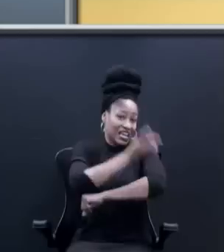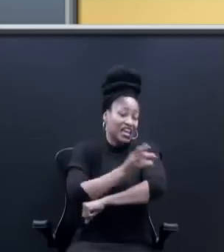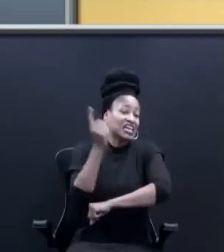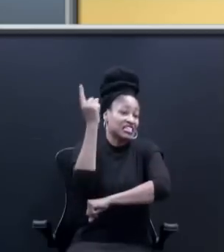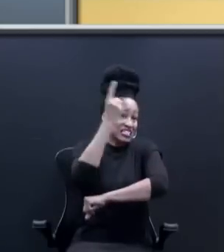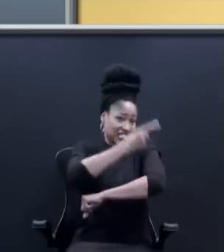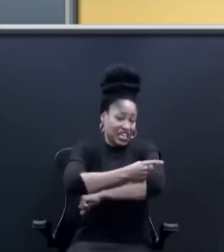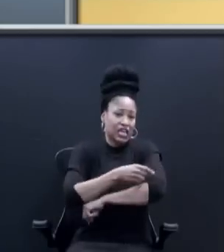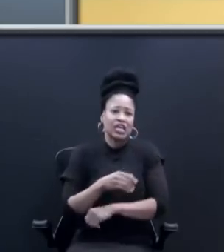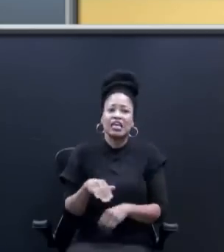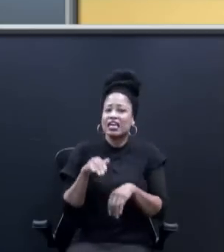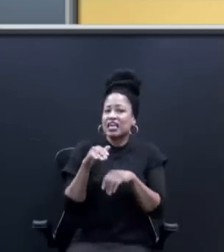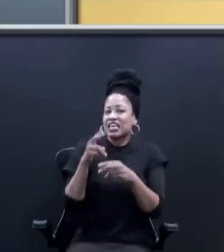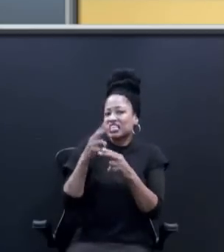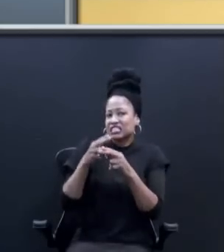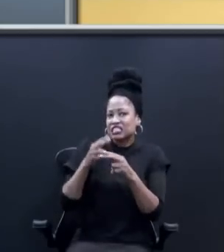feast.